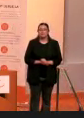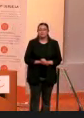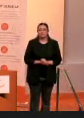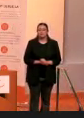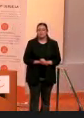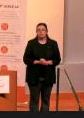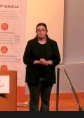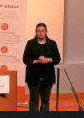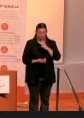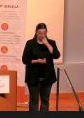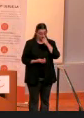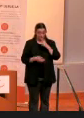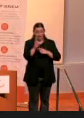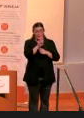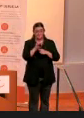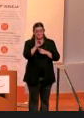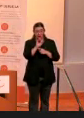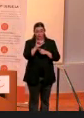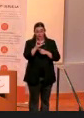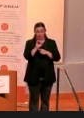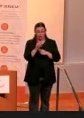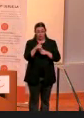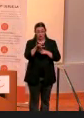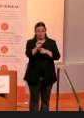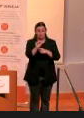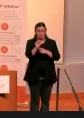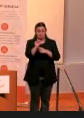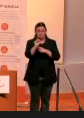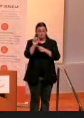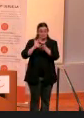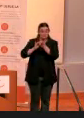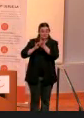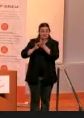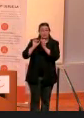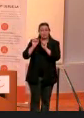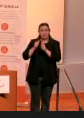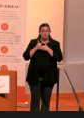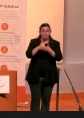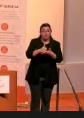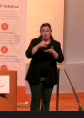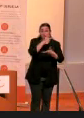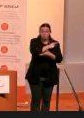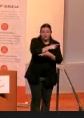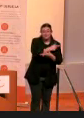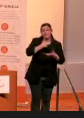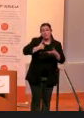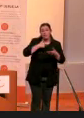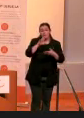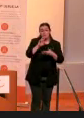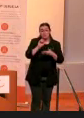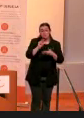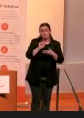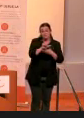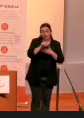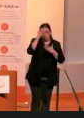Should biologics ever be considered for patients with renal disease in remission, but with other symptoms such as fatigue